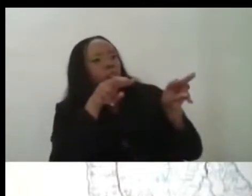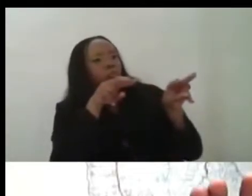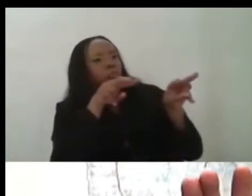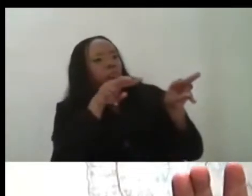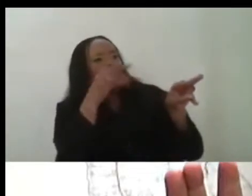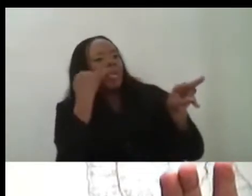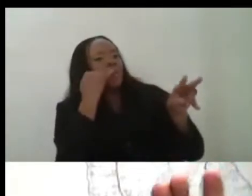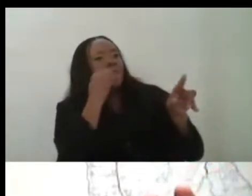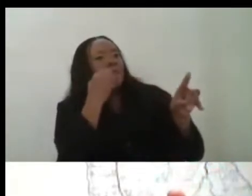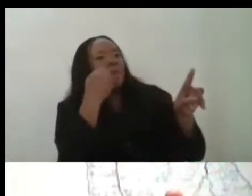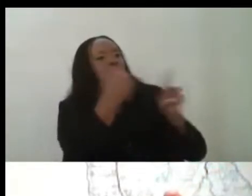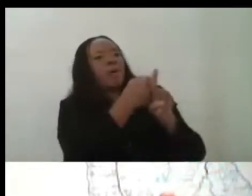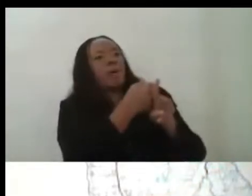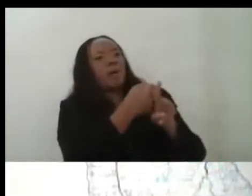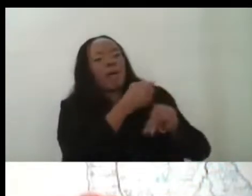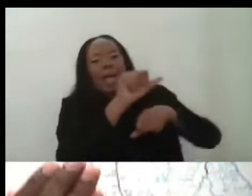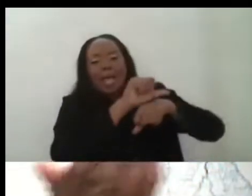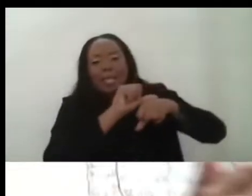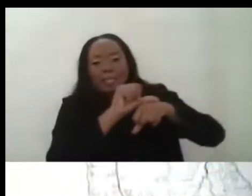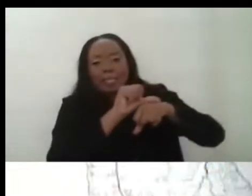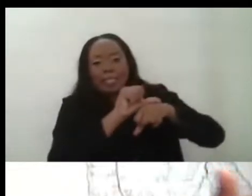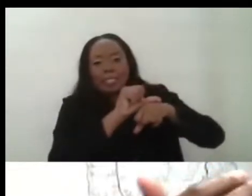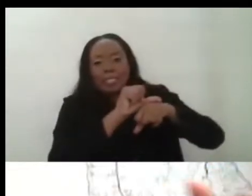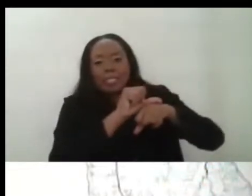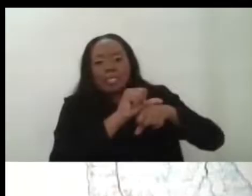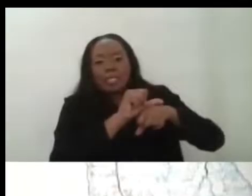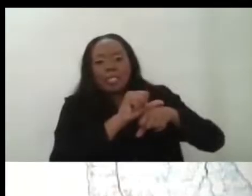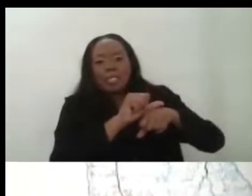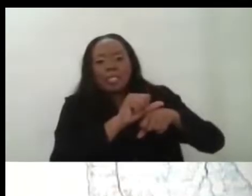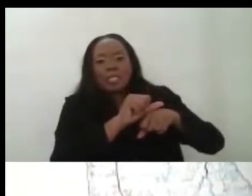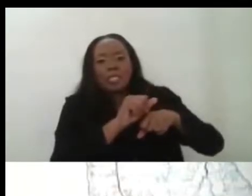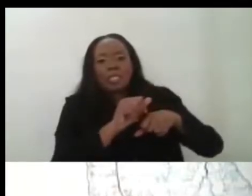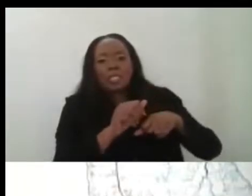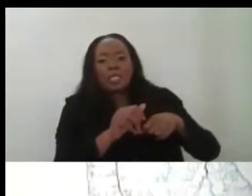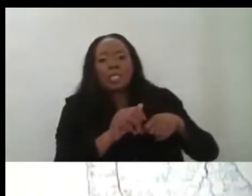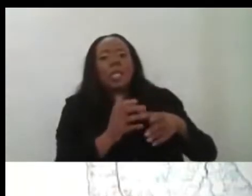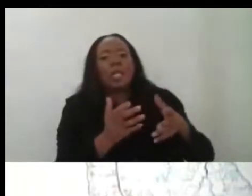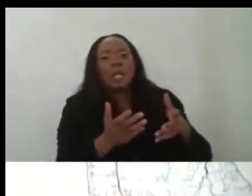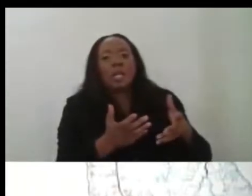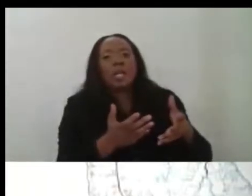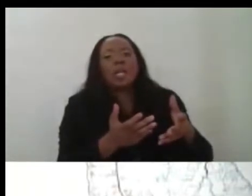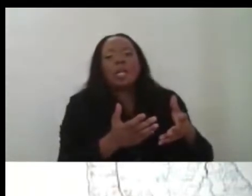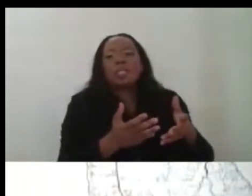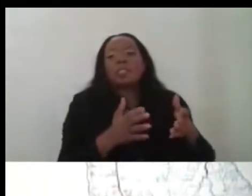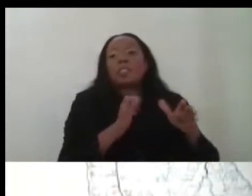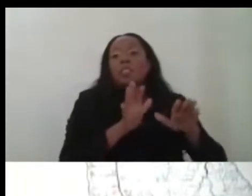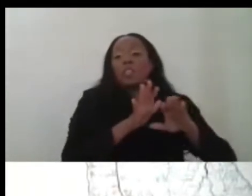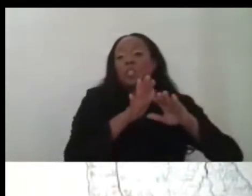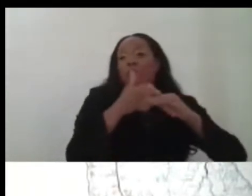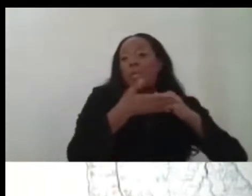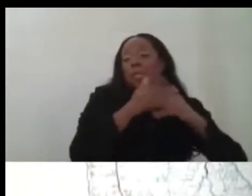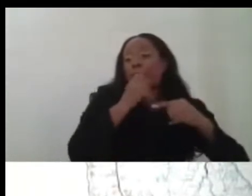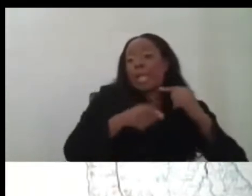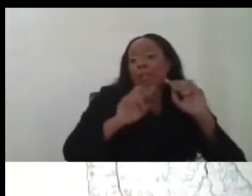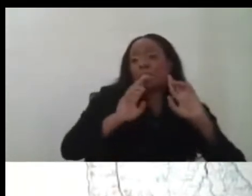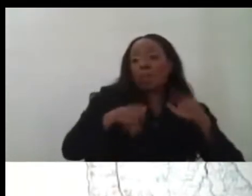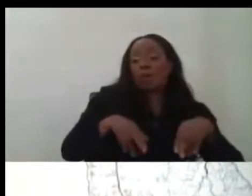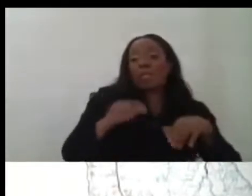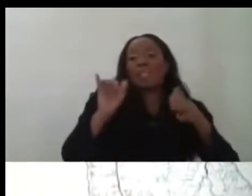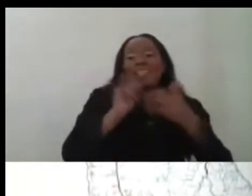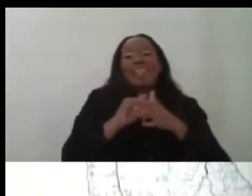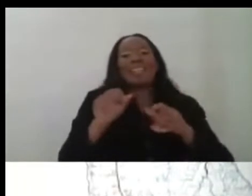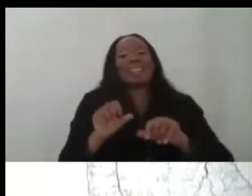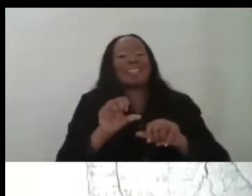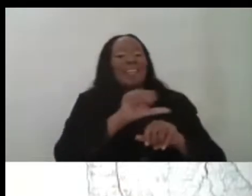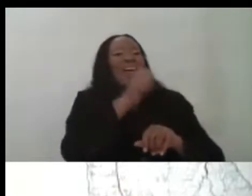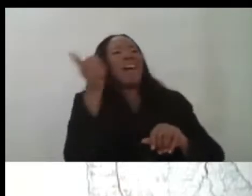hit Barbados or Antigua, then Jamaica could not respond because the storm was still coming in their direction. So